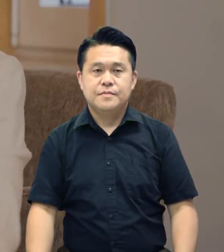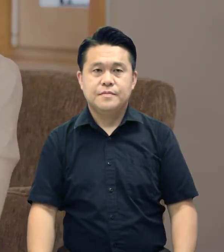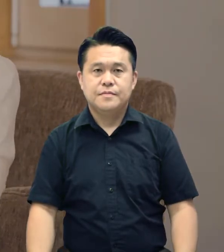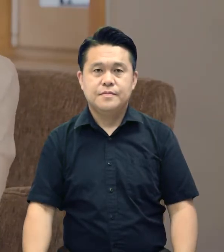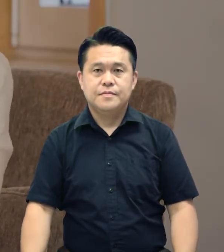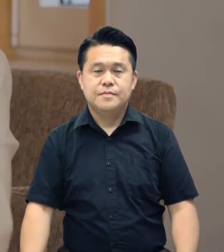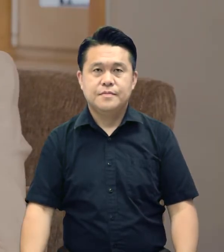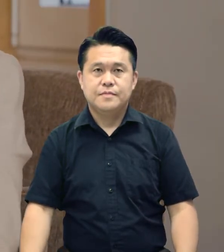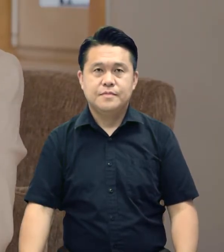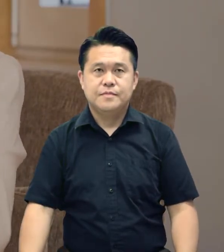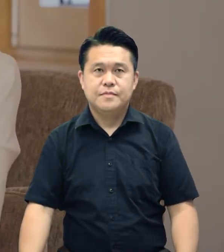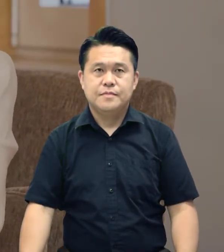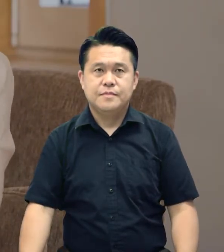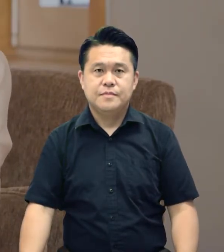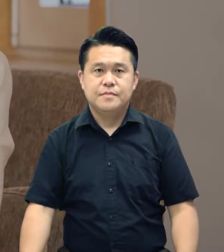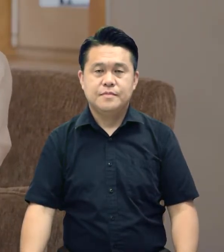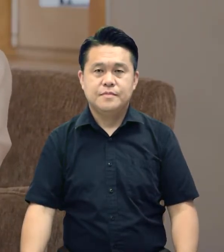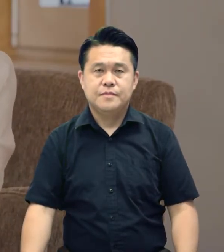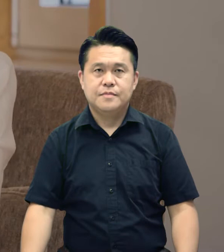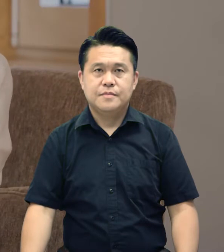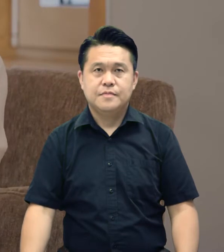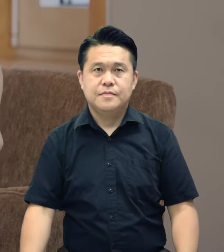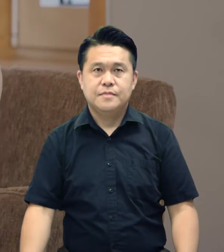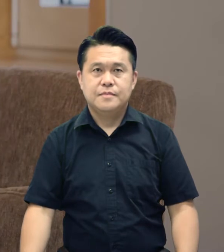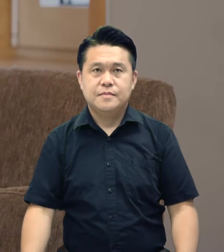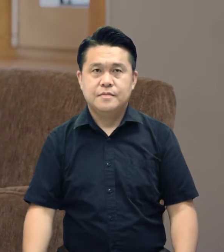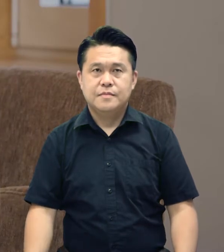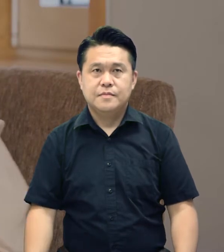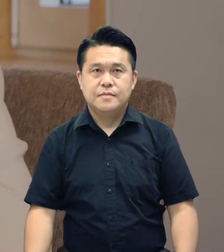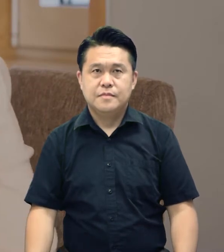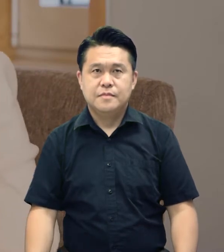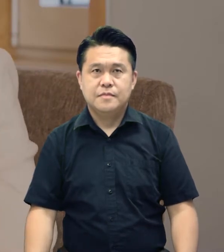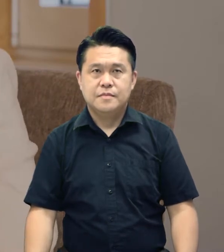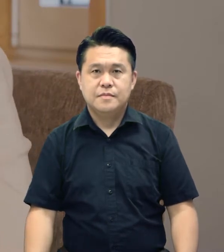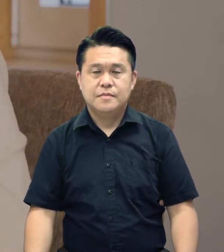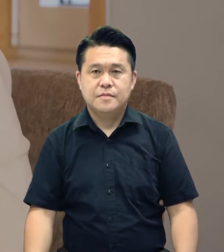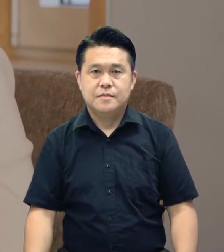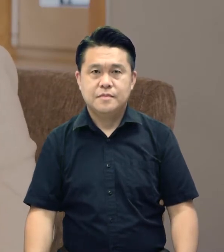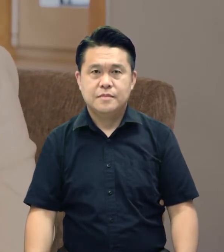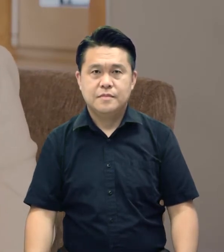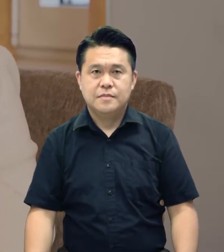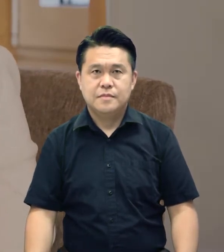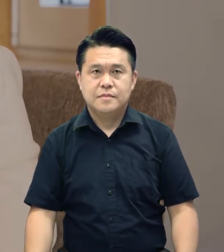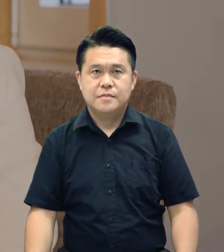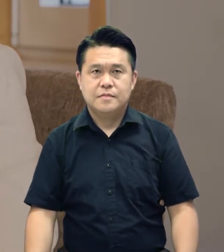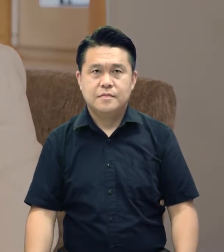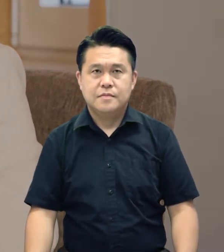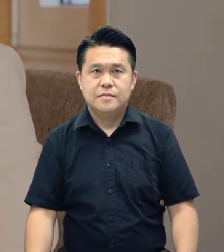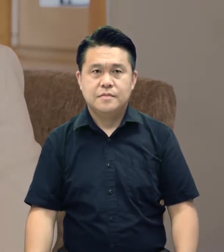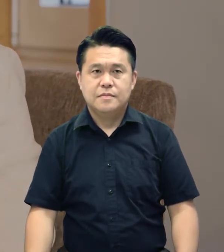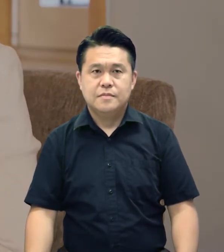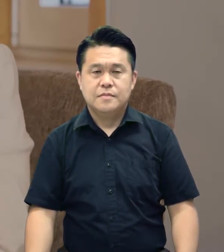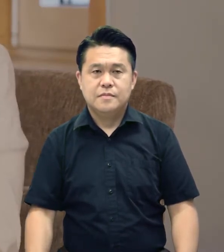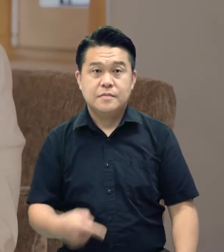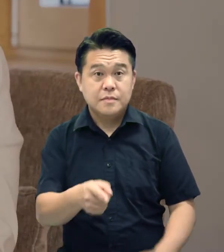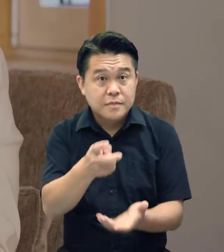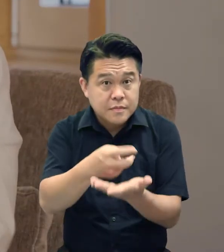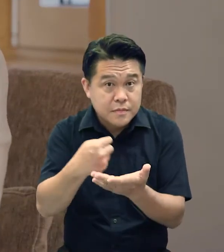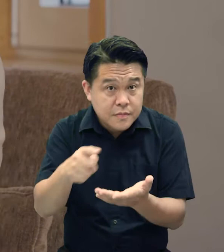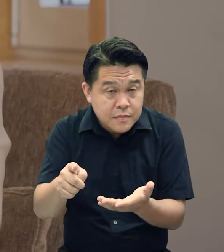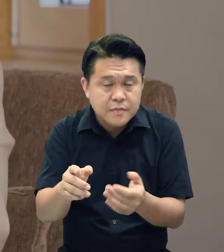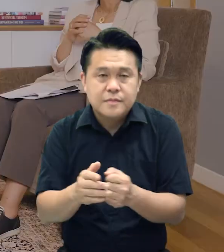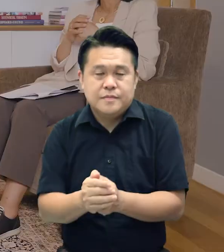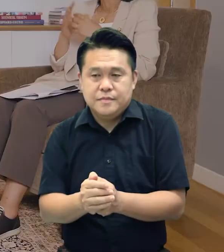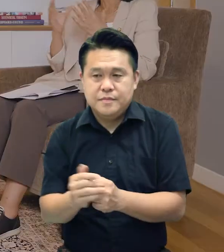Anti-Discrimination law. We have the same different names for same content. Right. And then it's the kind